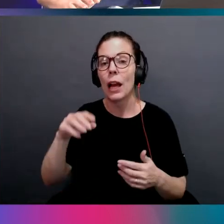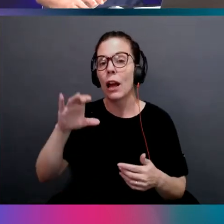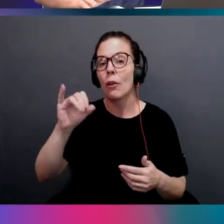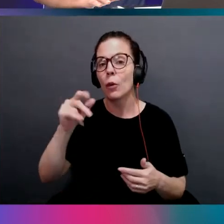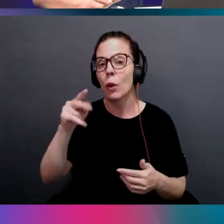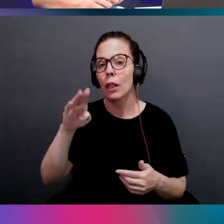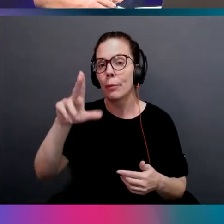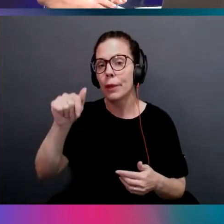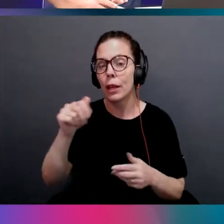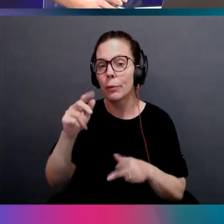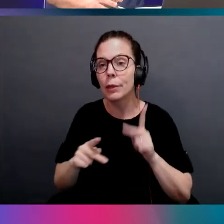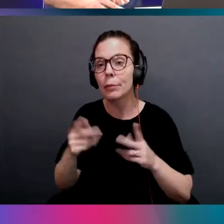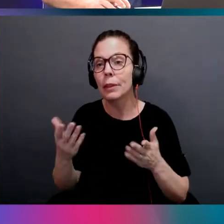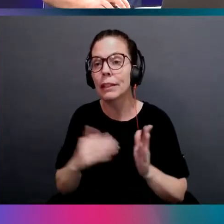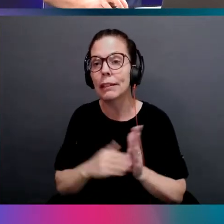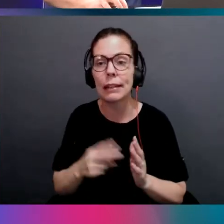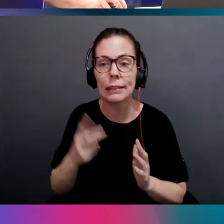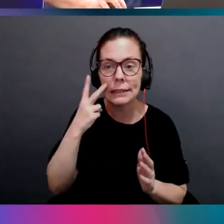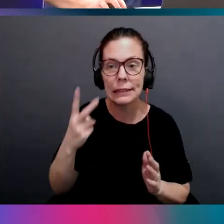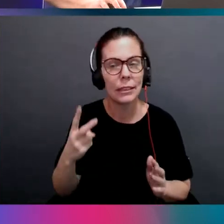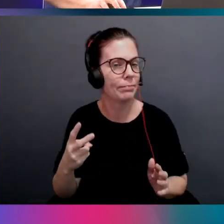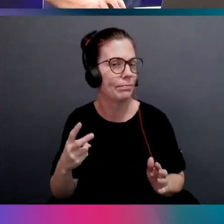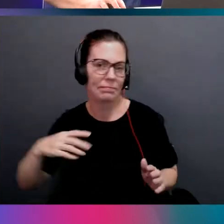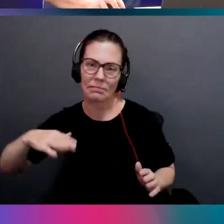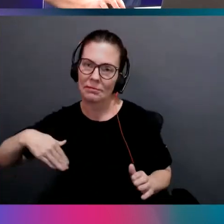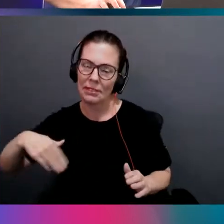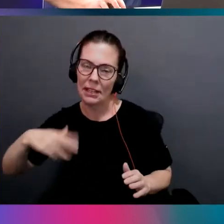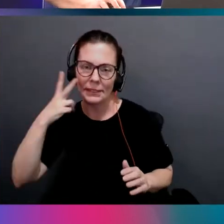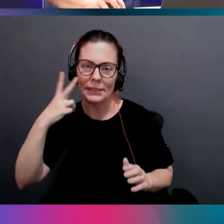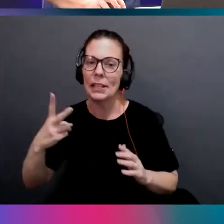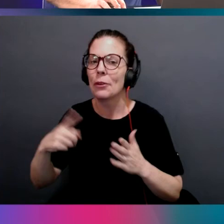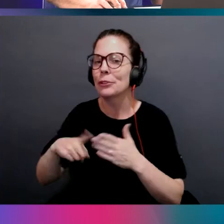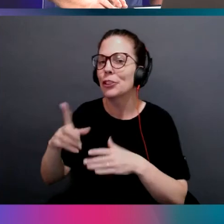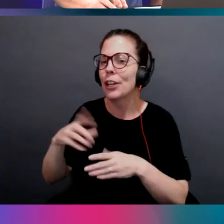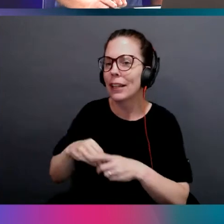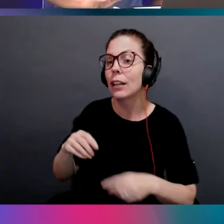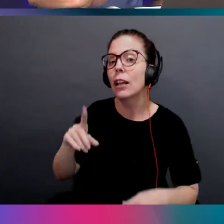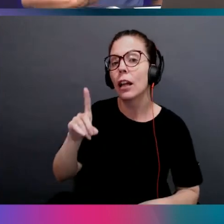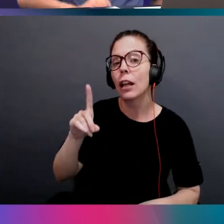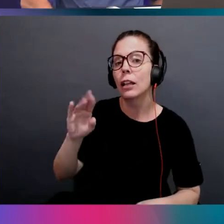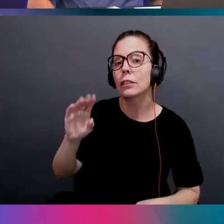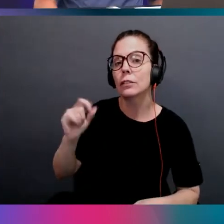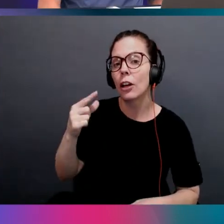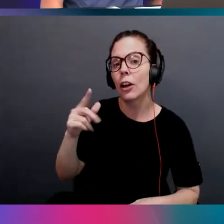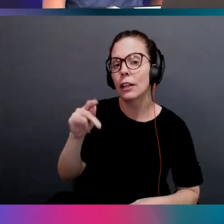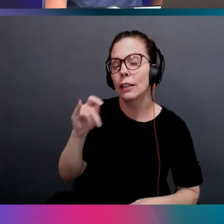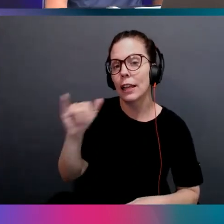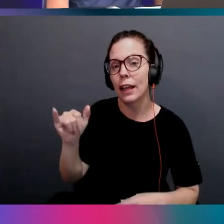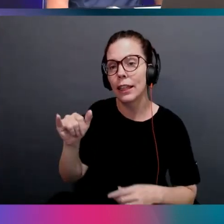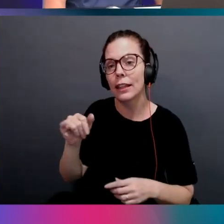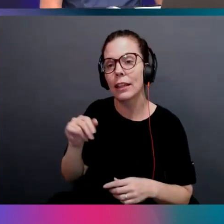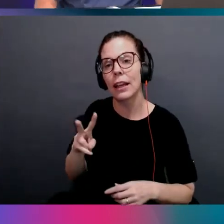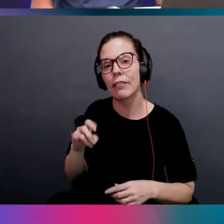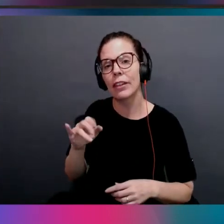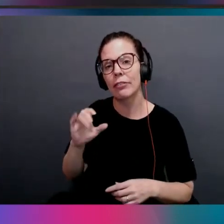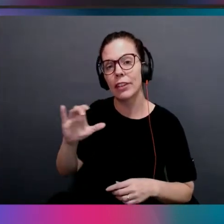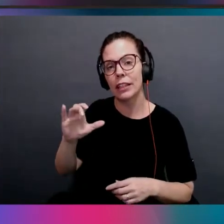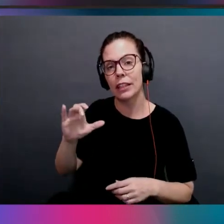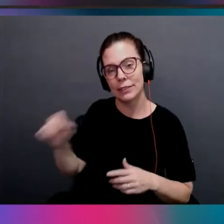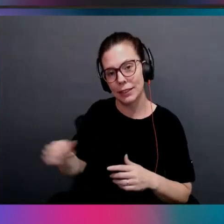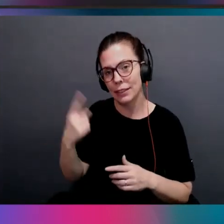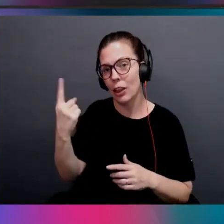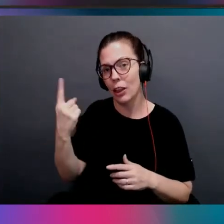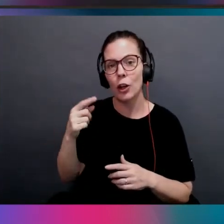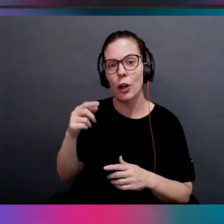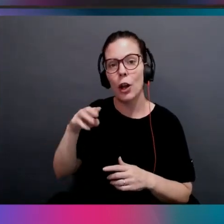see yet. No, not yet. They're going to check in. I see Doug Kelly, one of our chat moderators, and Vivek, another chat moderator. All right.